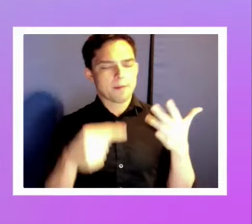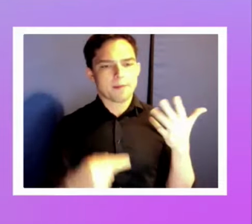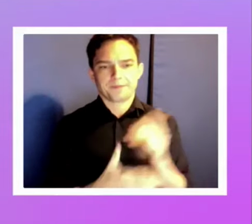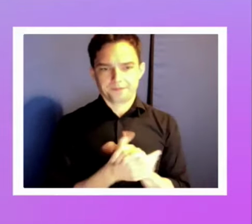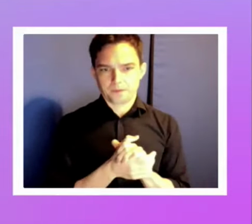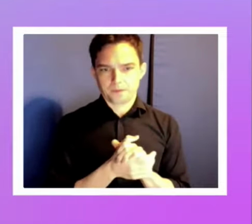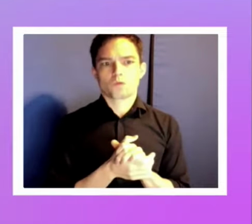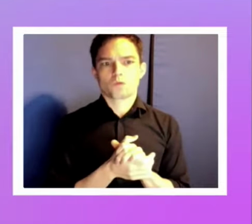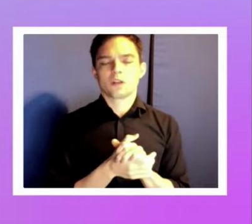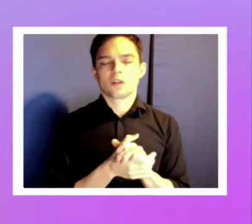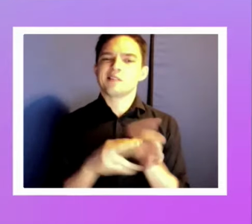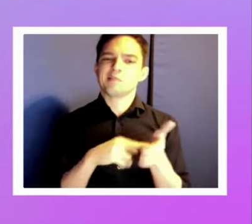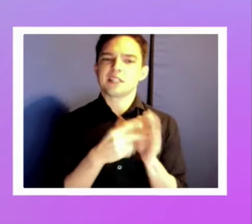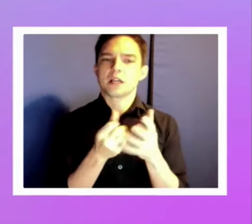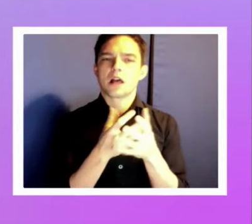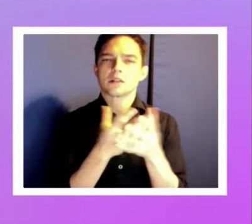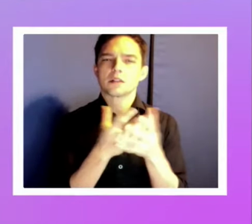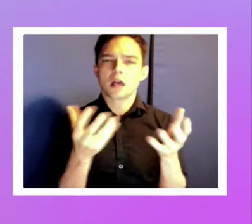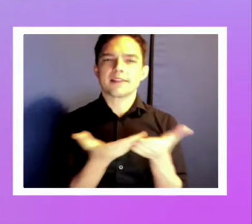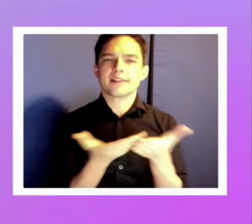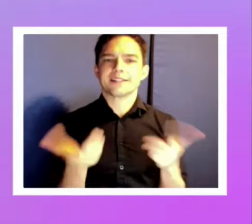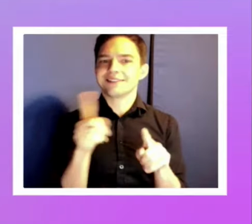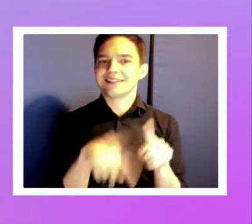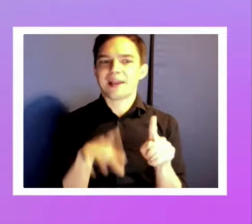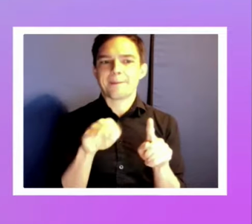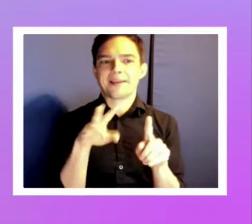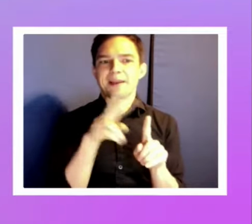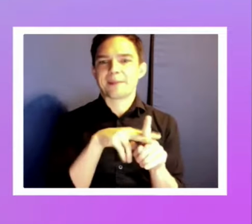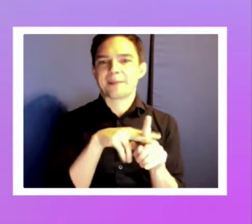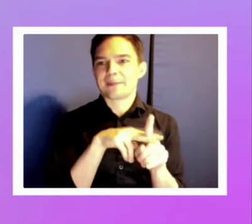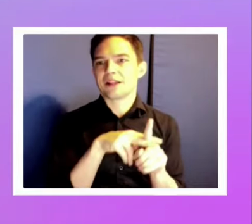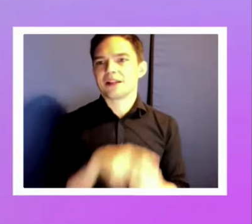So lots of things cannot be applicable.